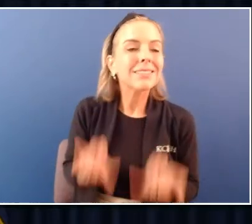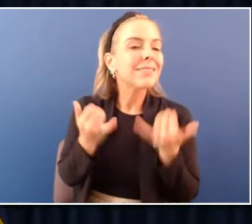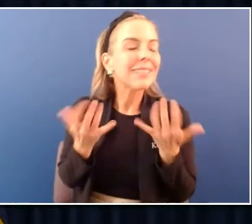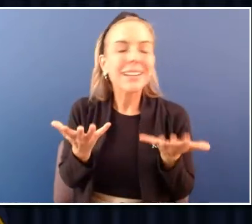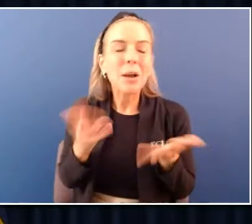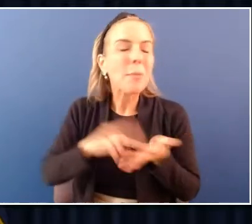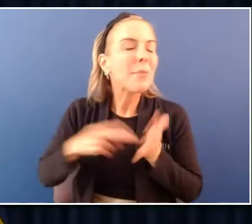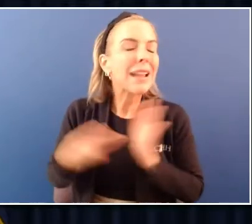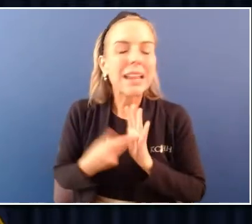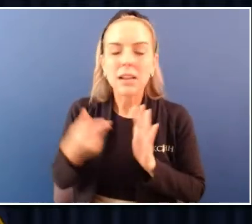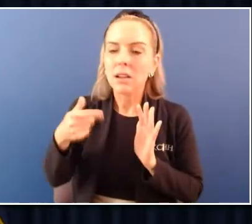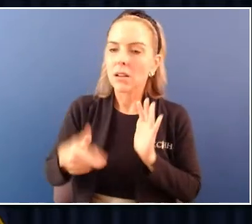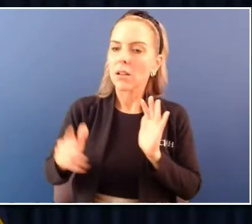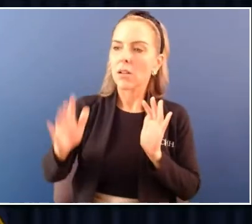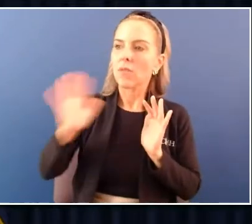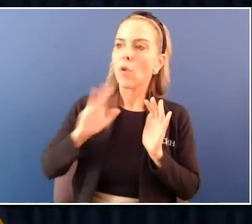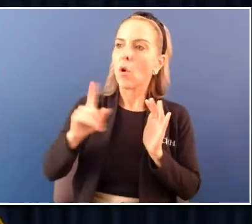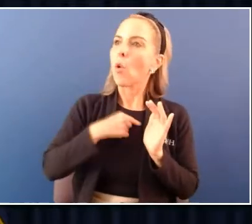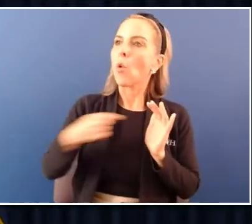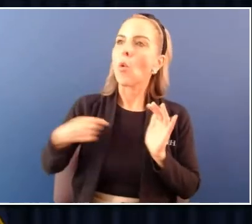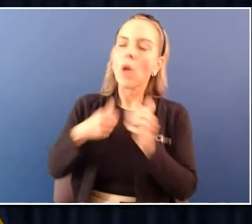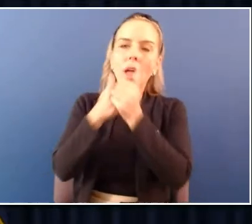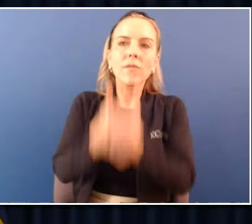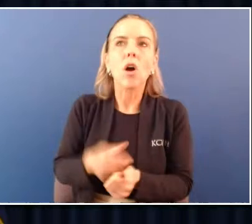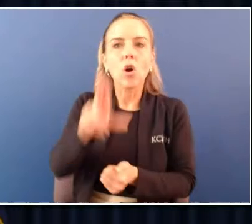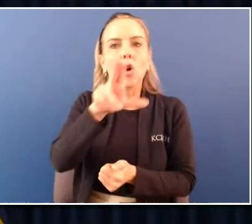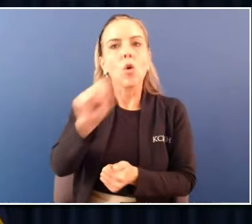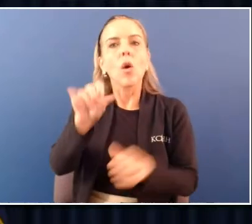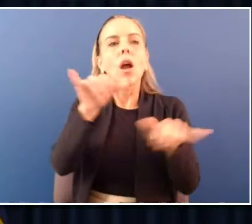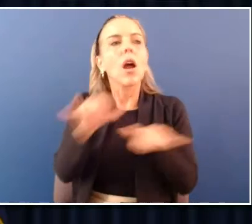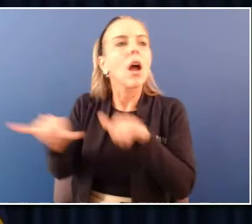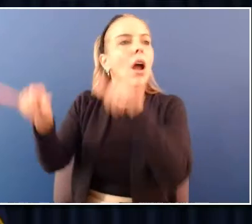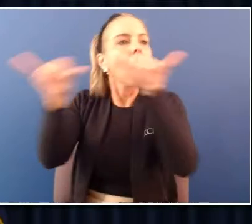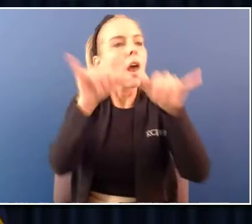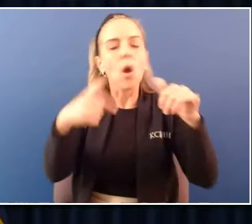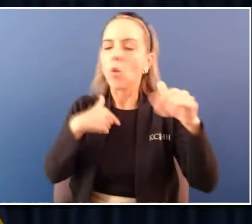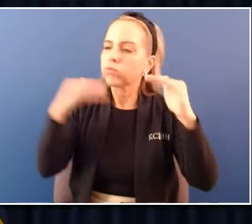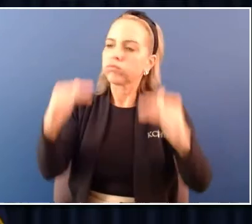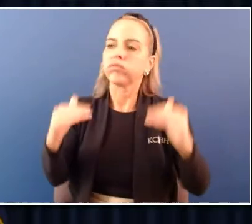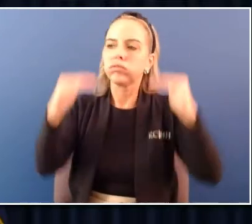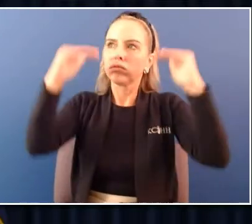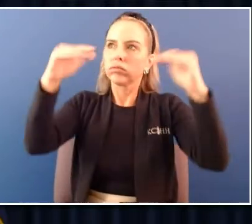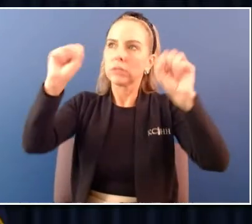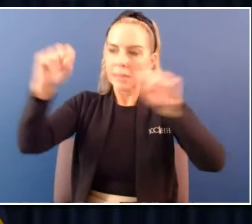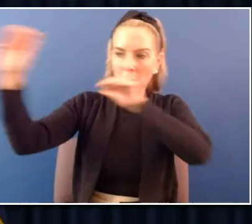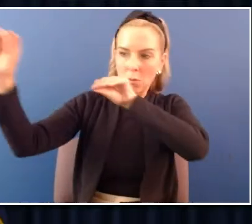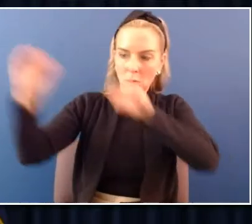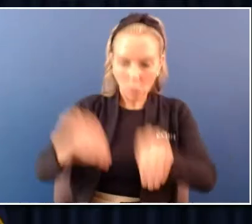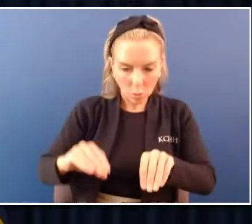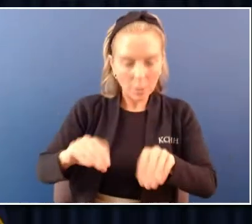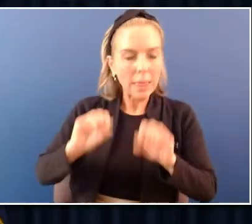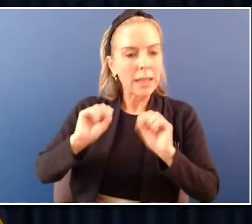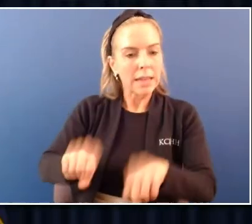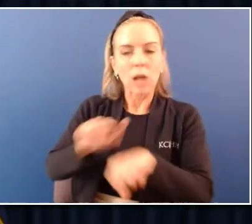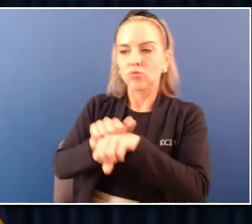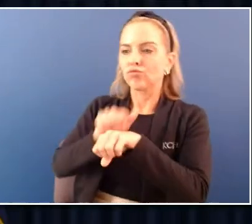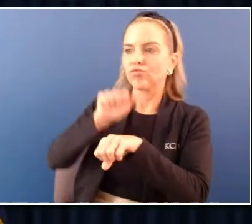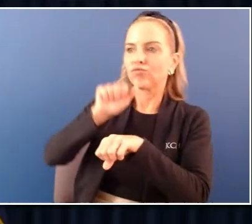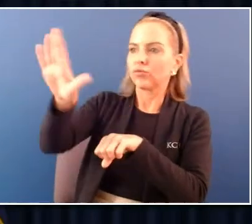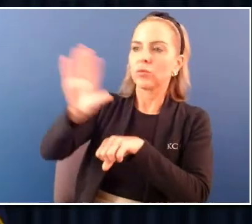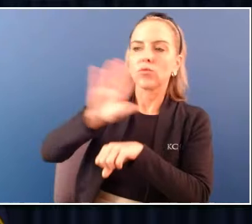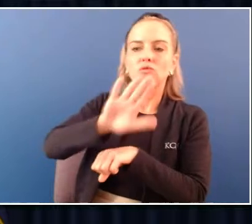just a conduit to the rest of the United States. We're a place you can locate and ultimately export around the entire